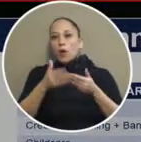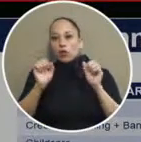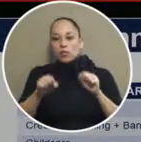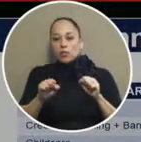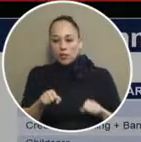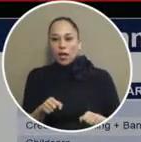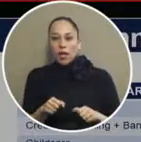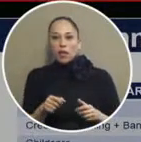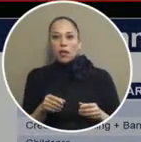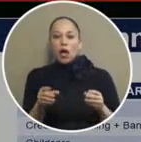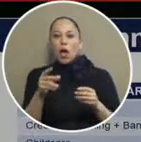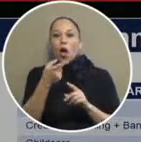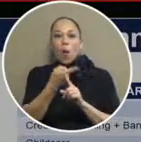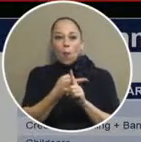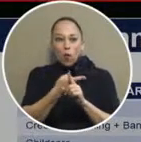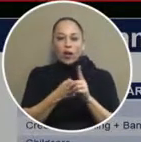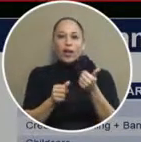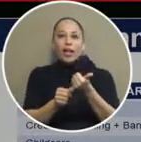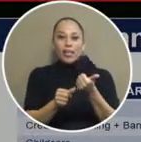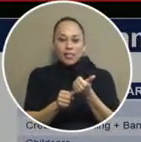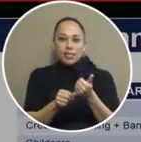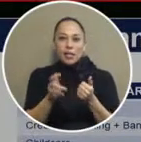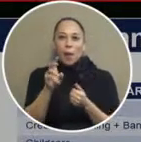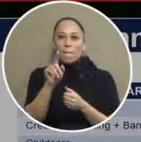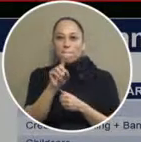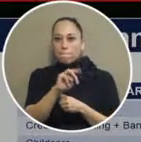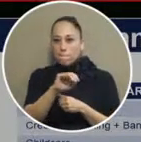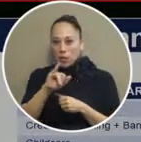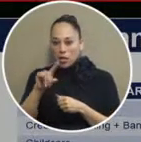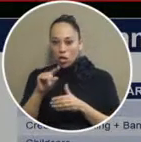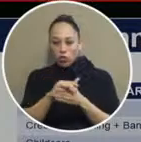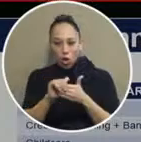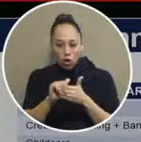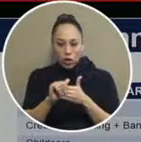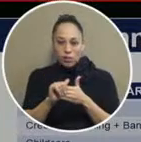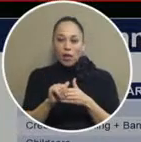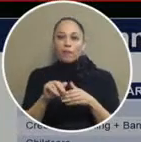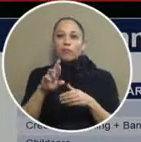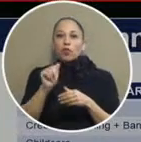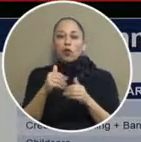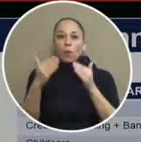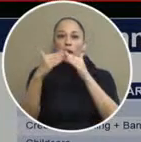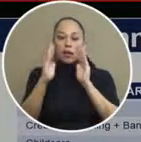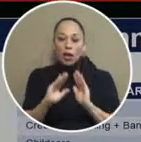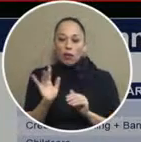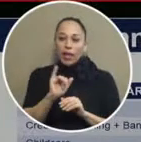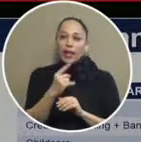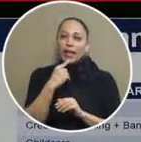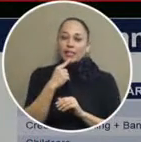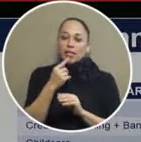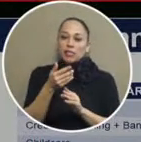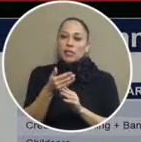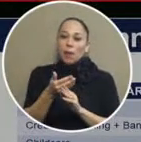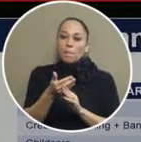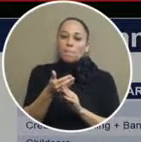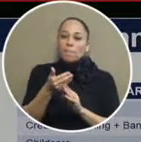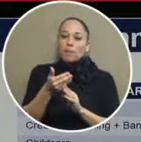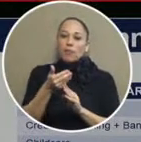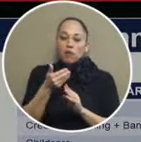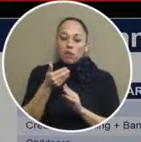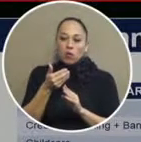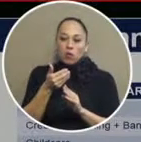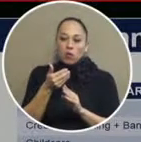possible. Mortgage assistance, $1 million. Rapid rehousing, as I mentioned, as a primary